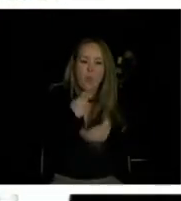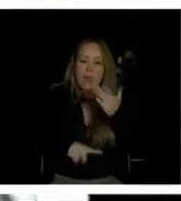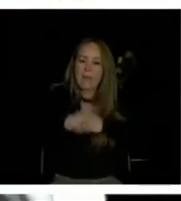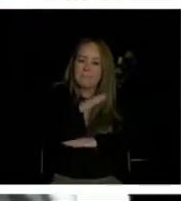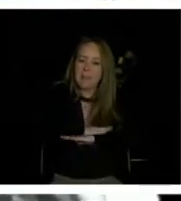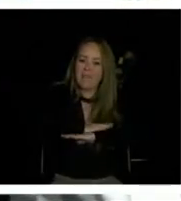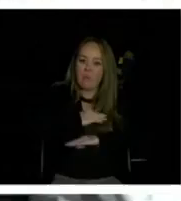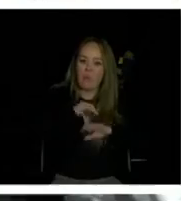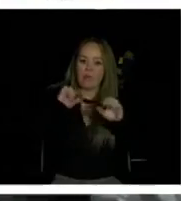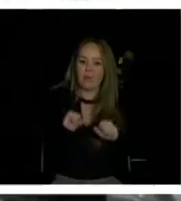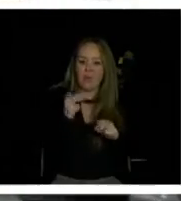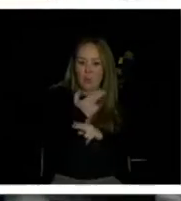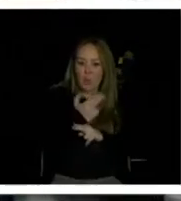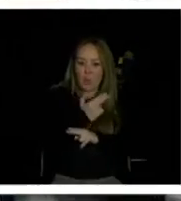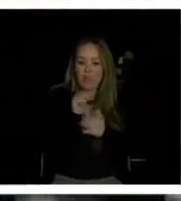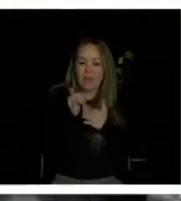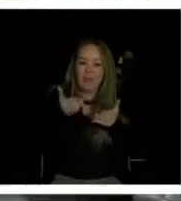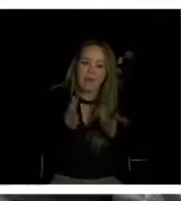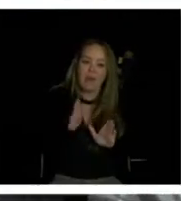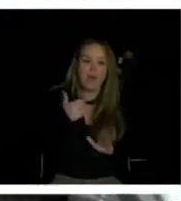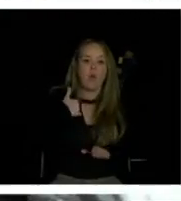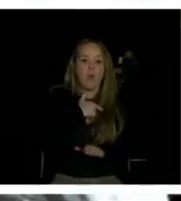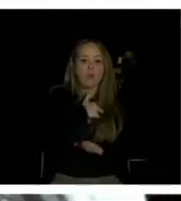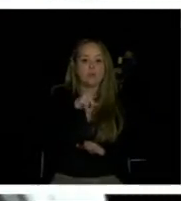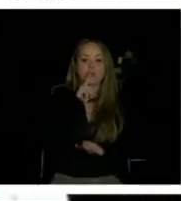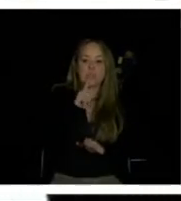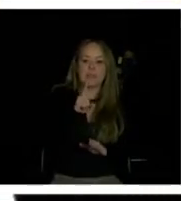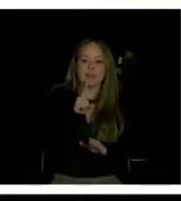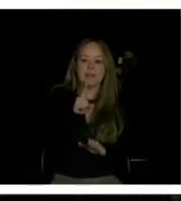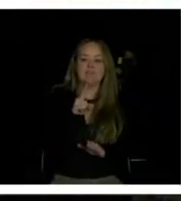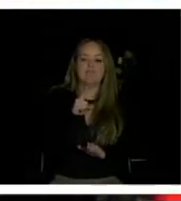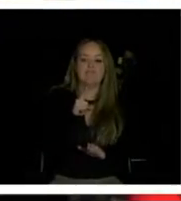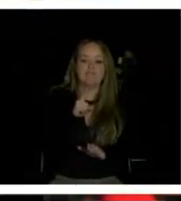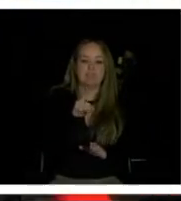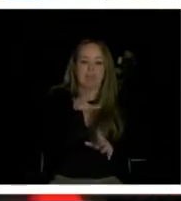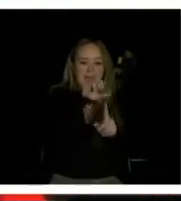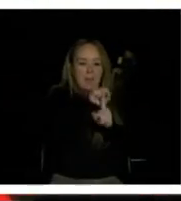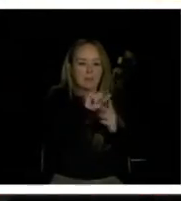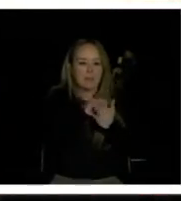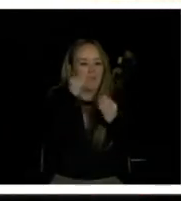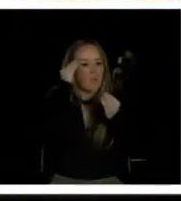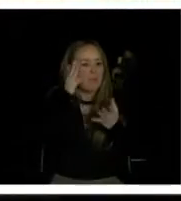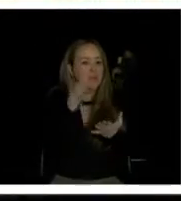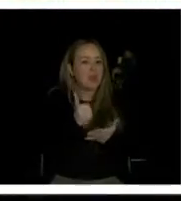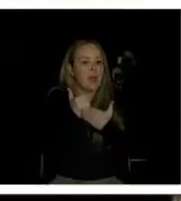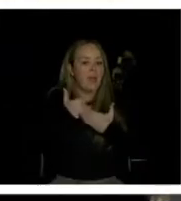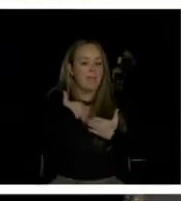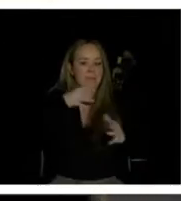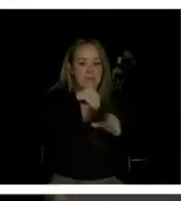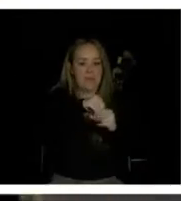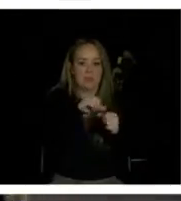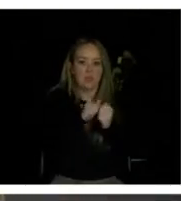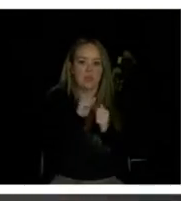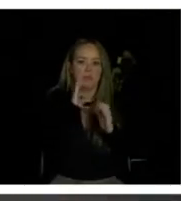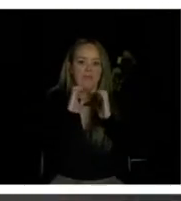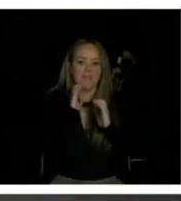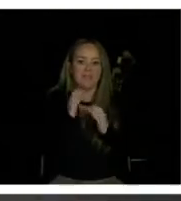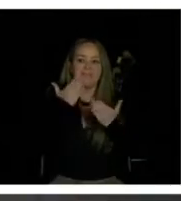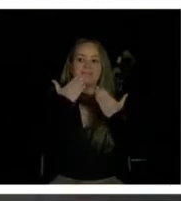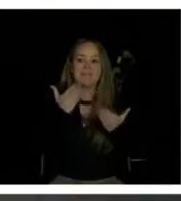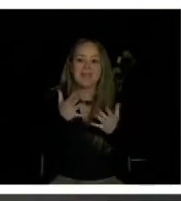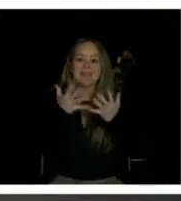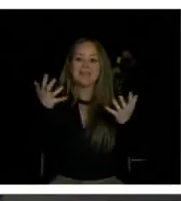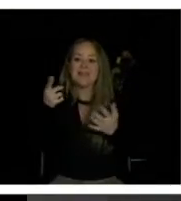platform can we use that allows us to really capture this information and help us engage in a conversation. And thank you so